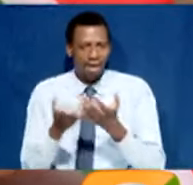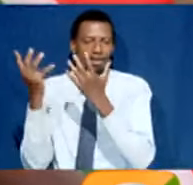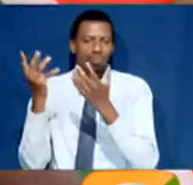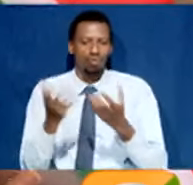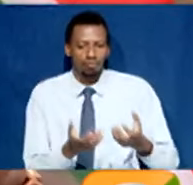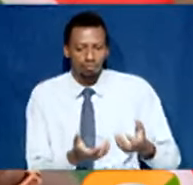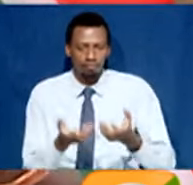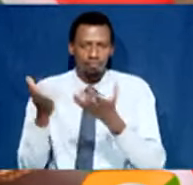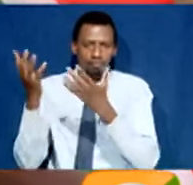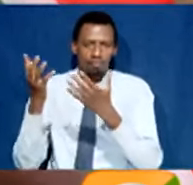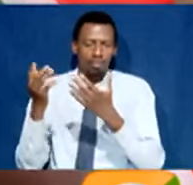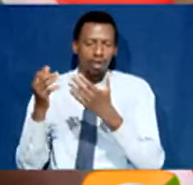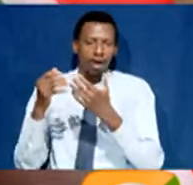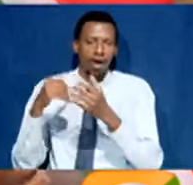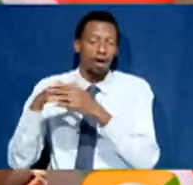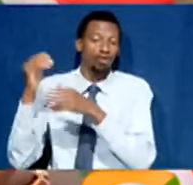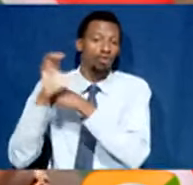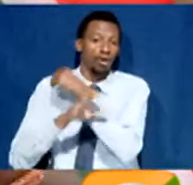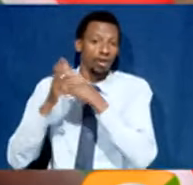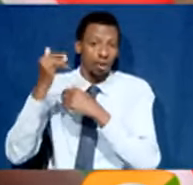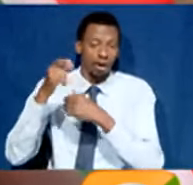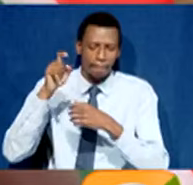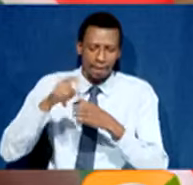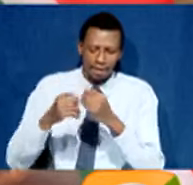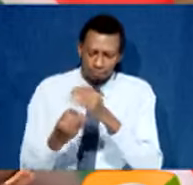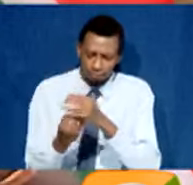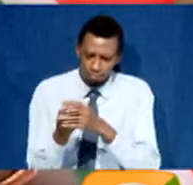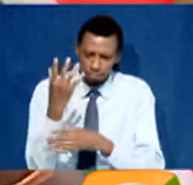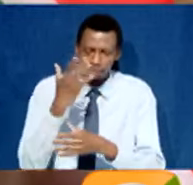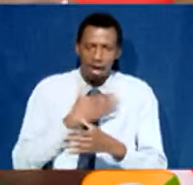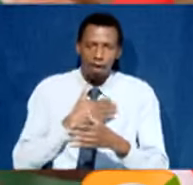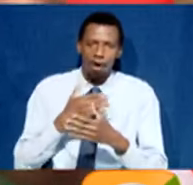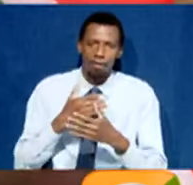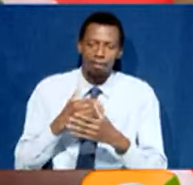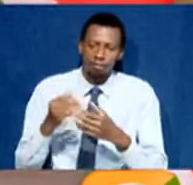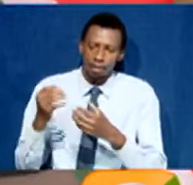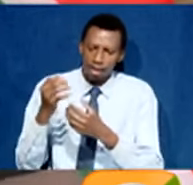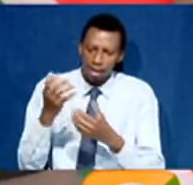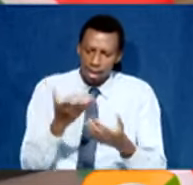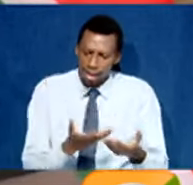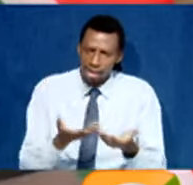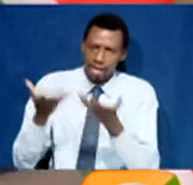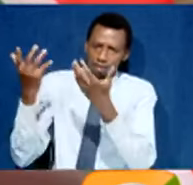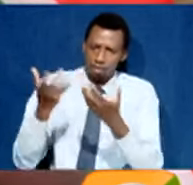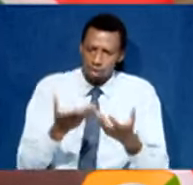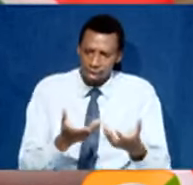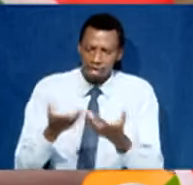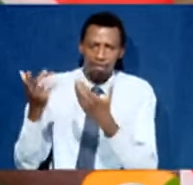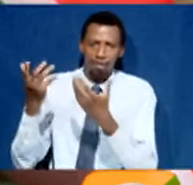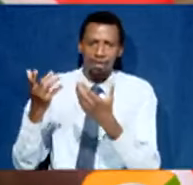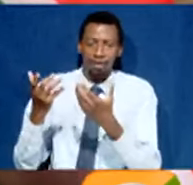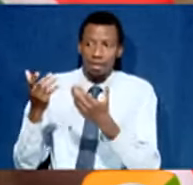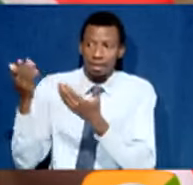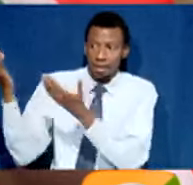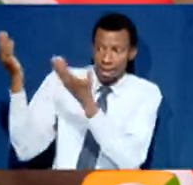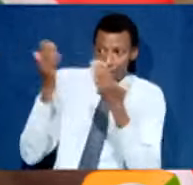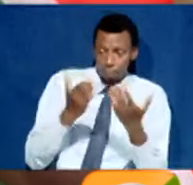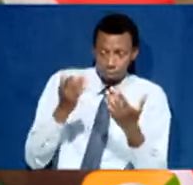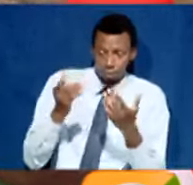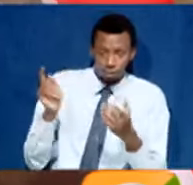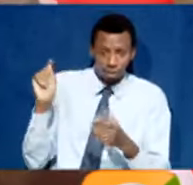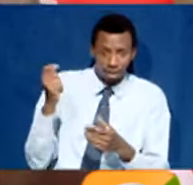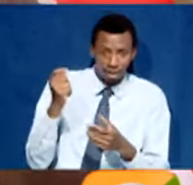have to grow our exports. We need to stem imports into Kenya, but we need to increase